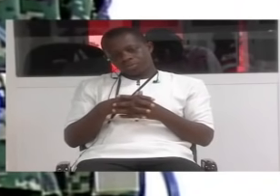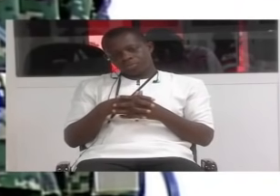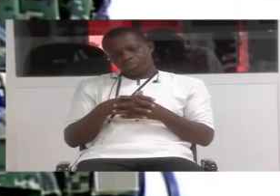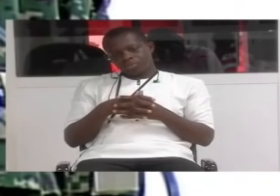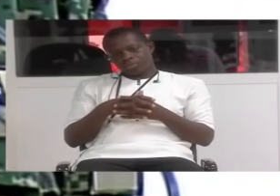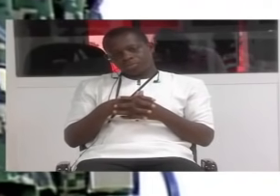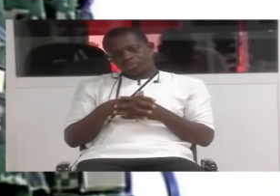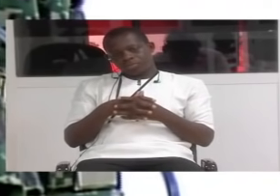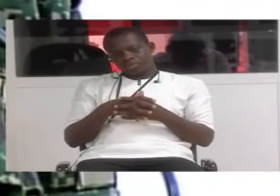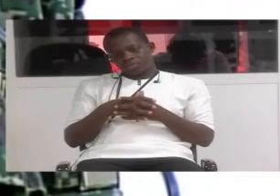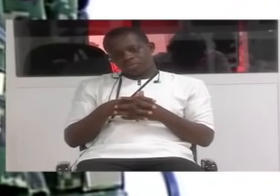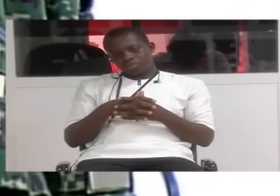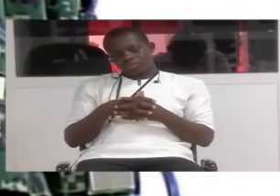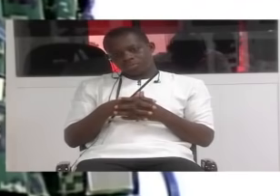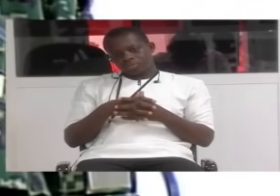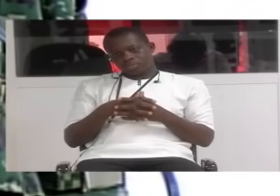changed guard.